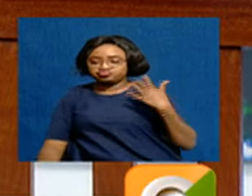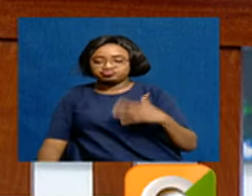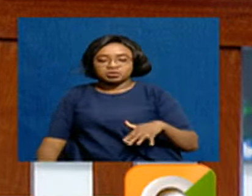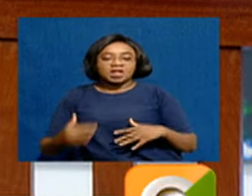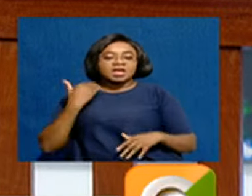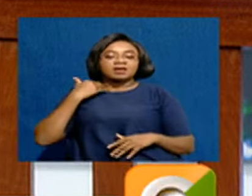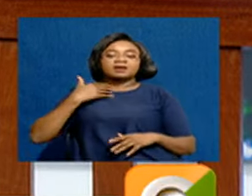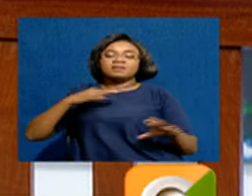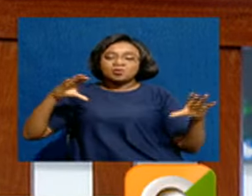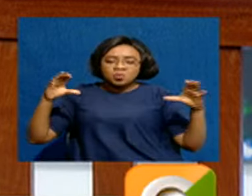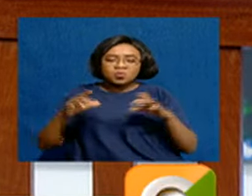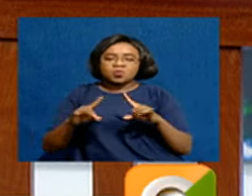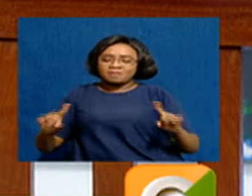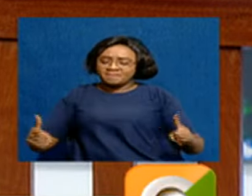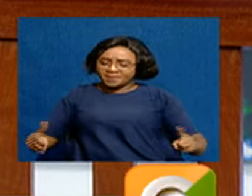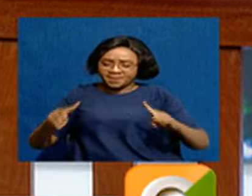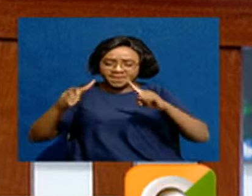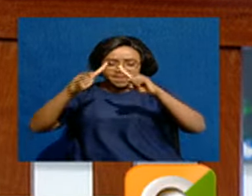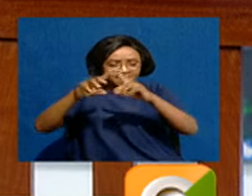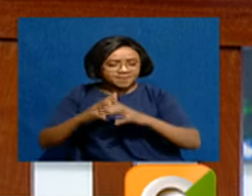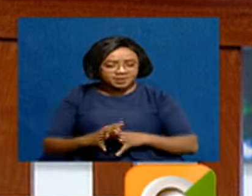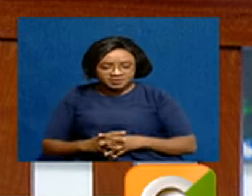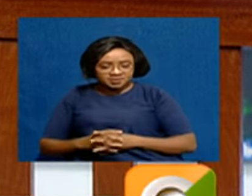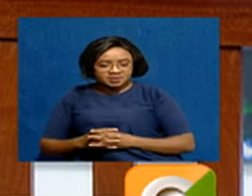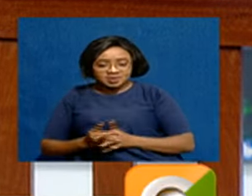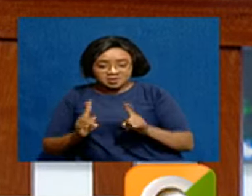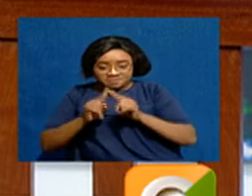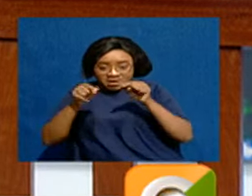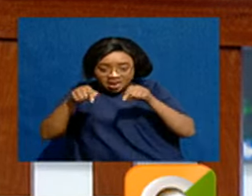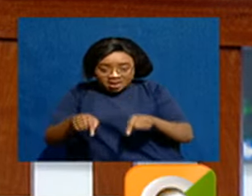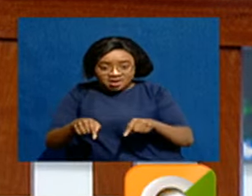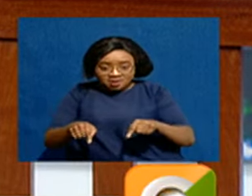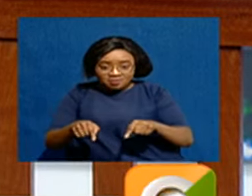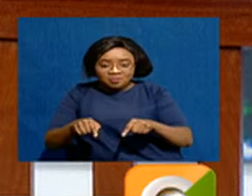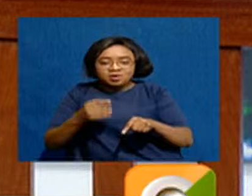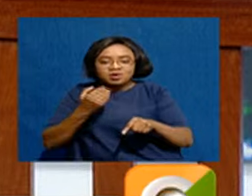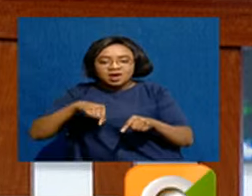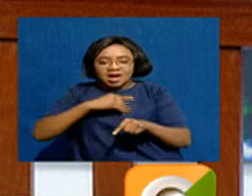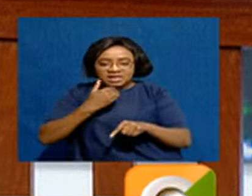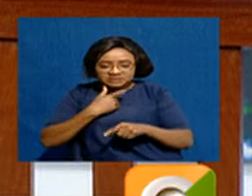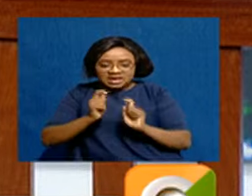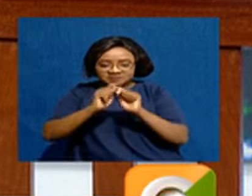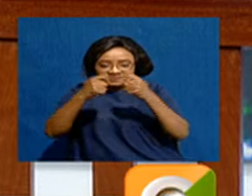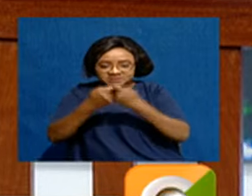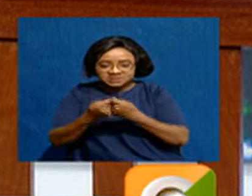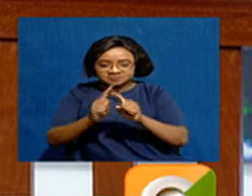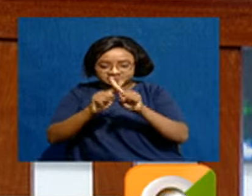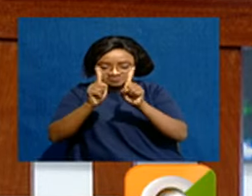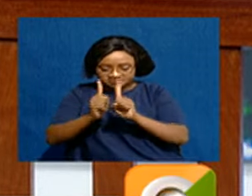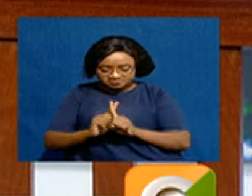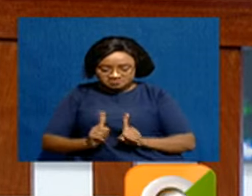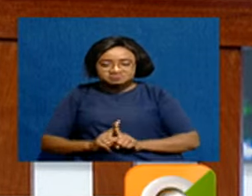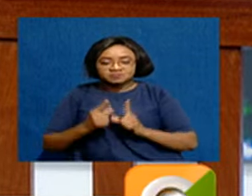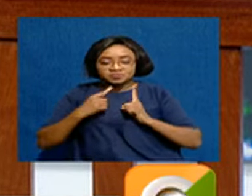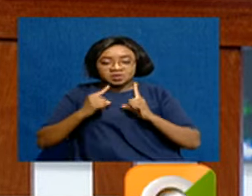The numbers were very high. Today, with the multi-agency team, I can tell you